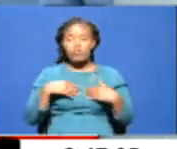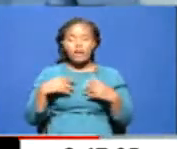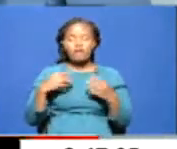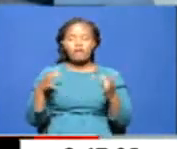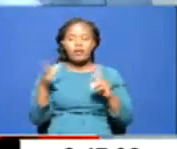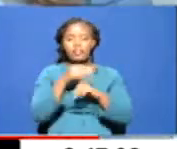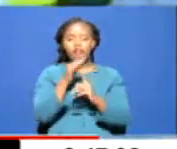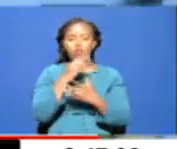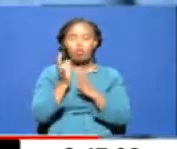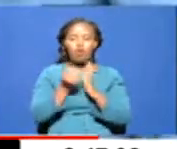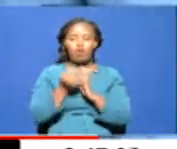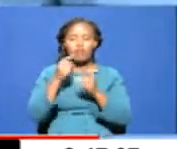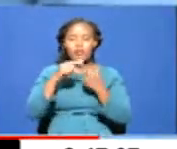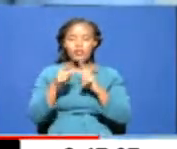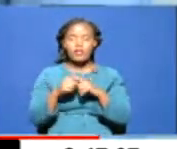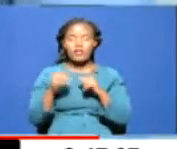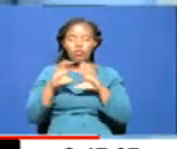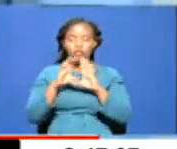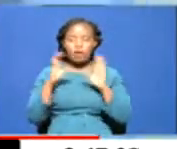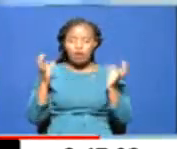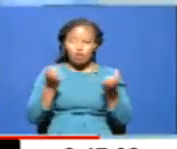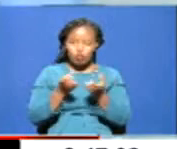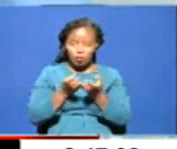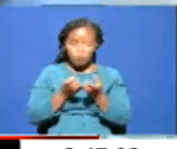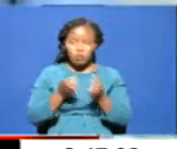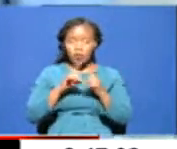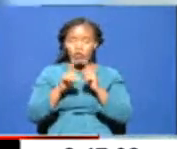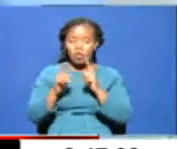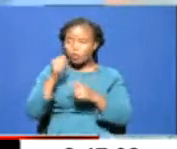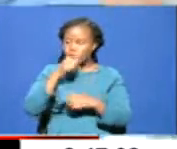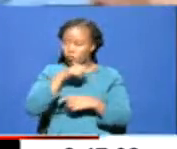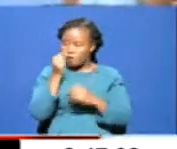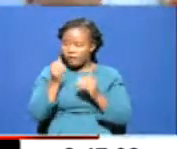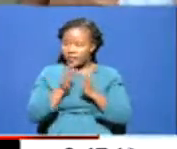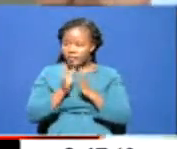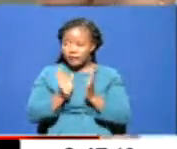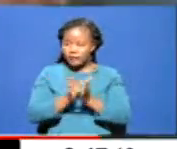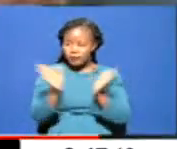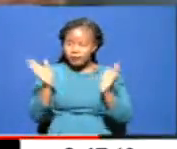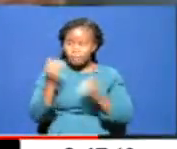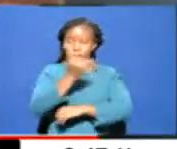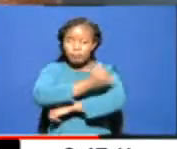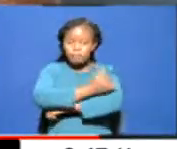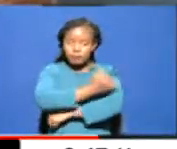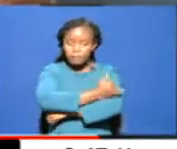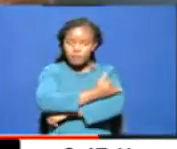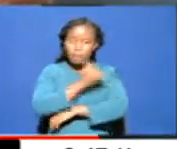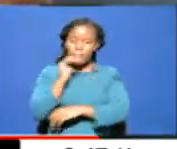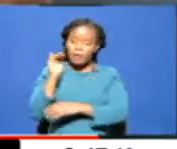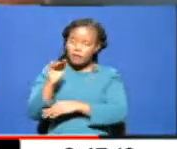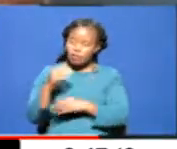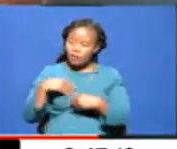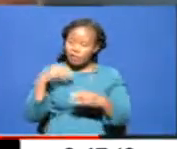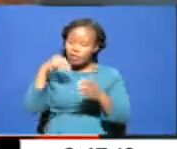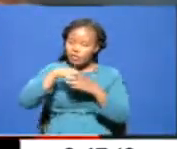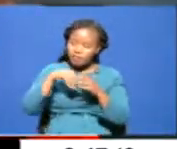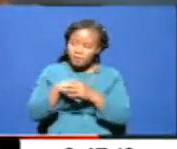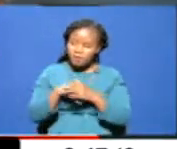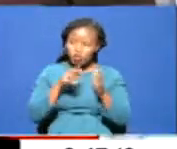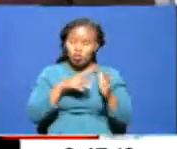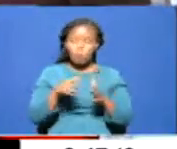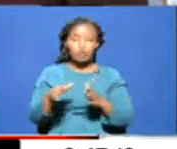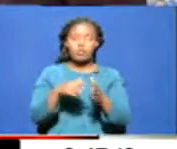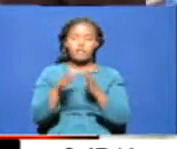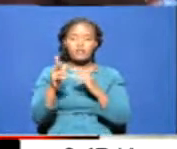Central Bank joins a growing list of public and private sector institutions pursuing investment opportunity at Konsa